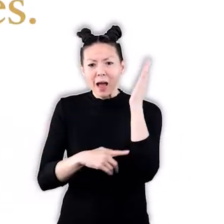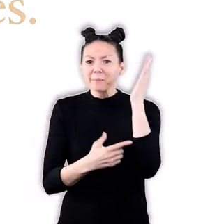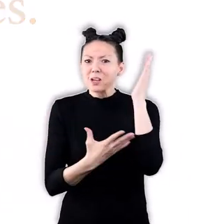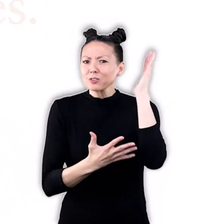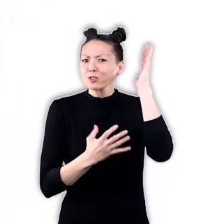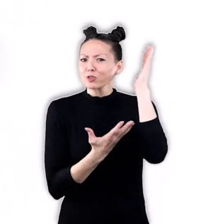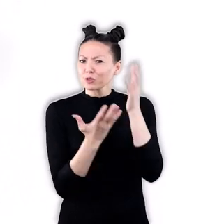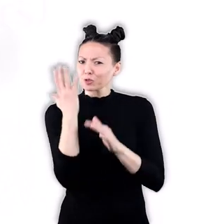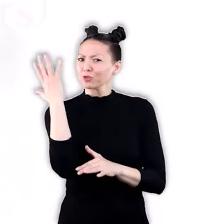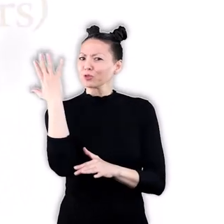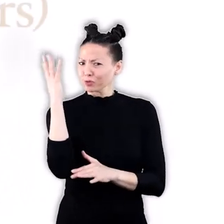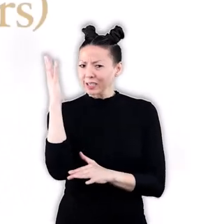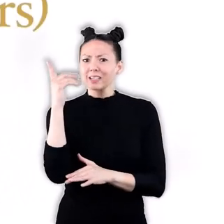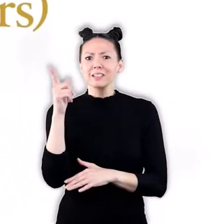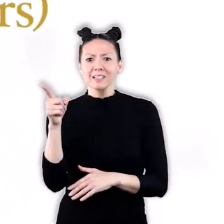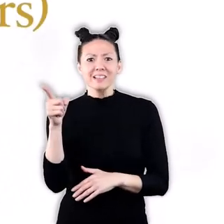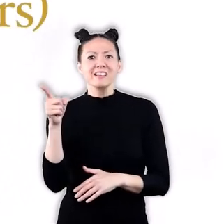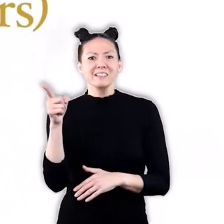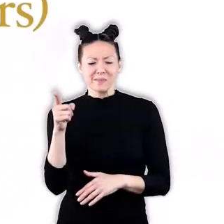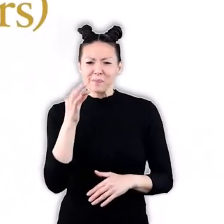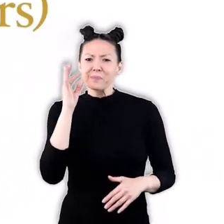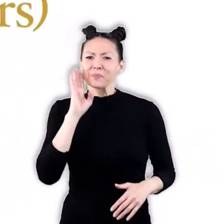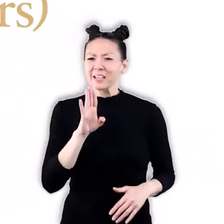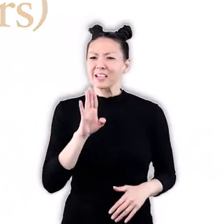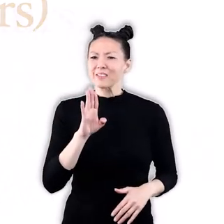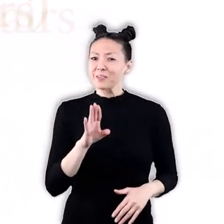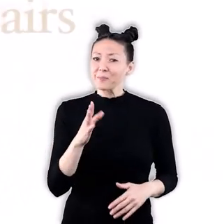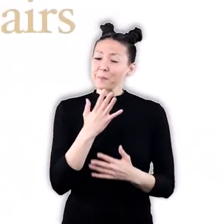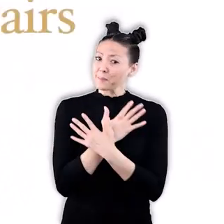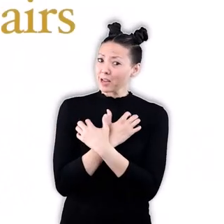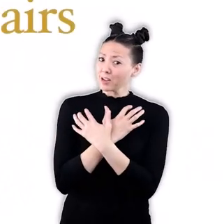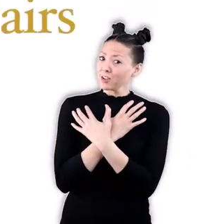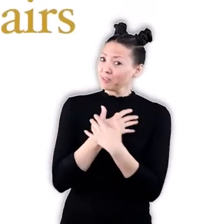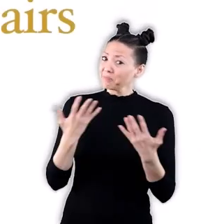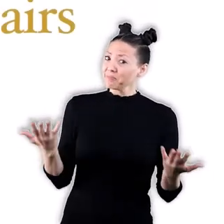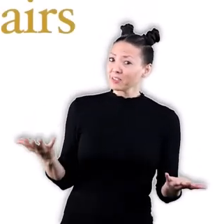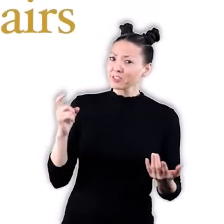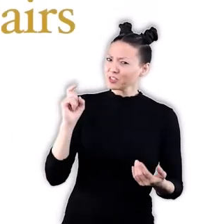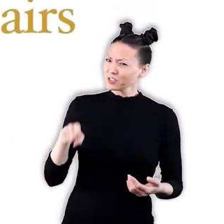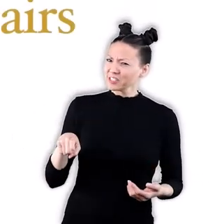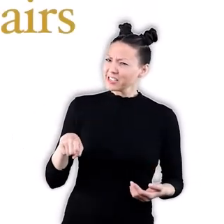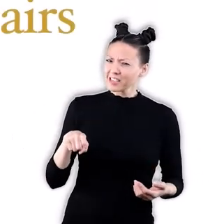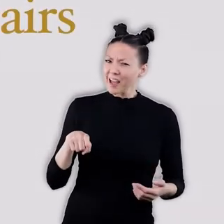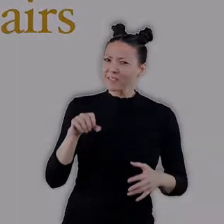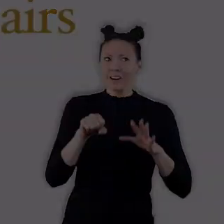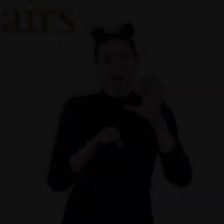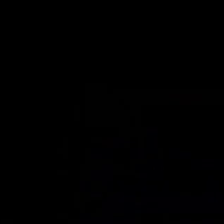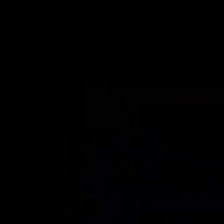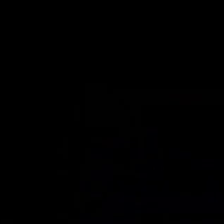trees. And that being so, if the bees were bears, we shouldn't have to climb up all these stairs.